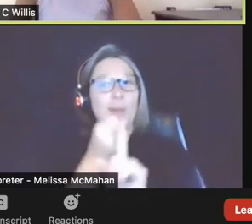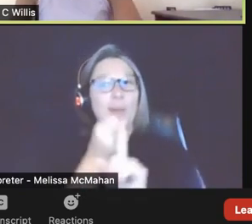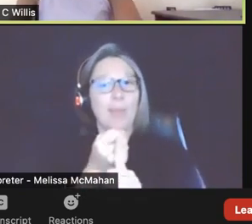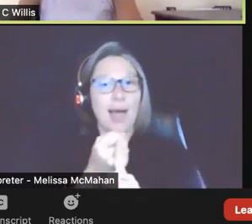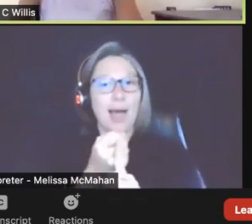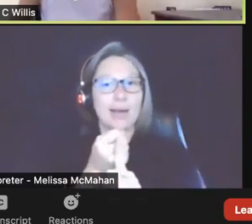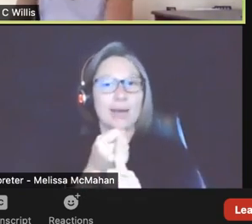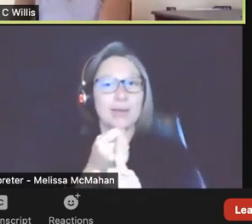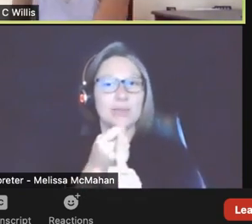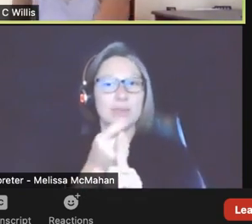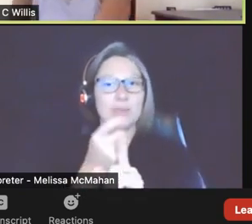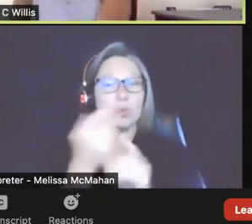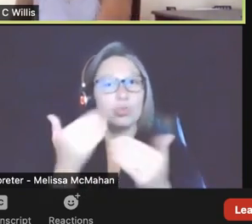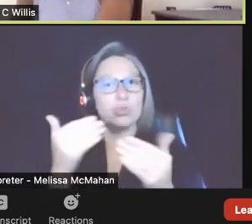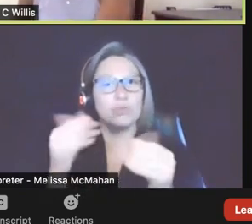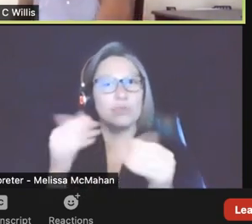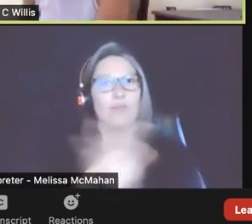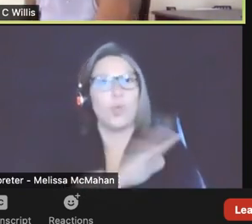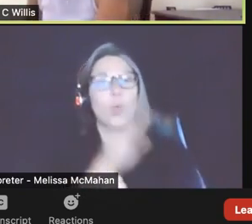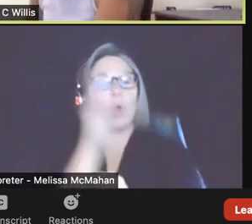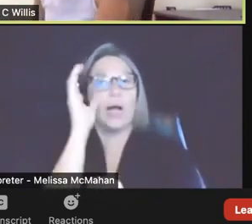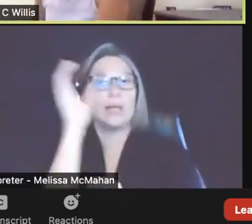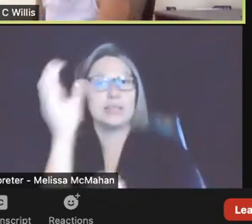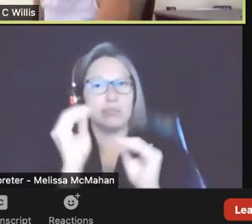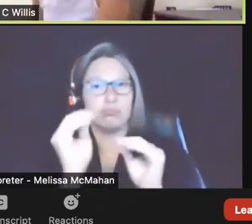that are trying to be taught?